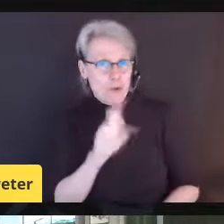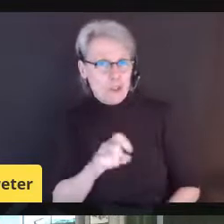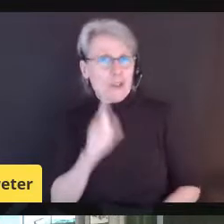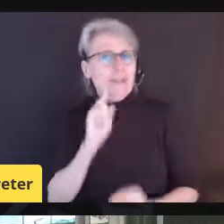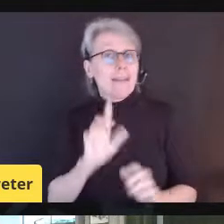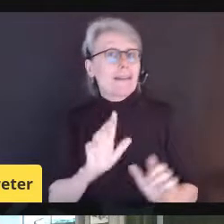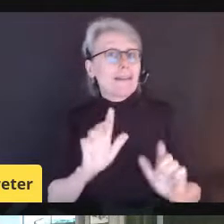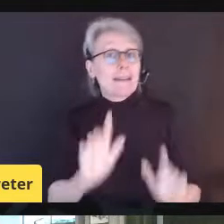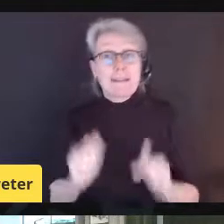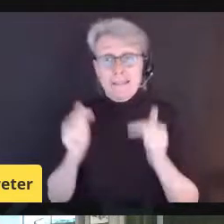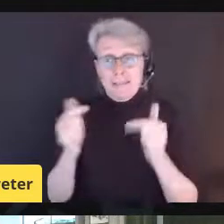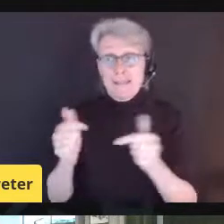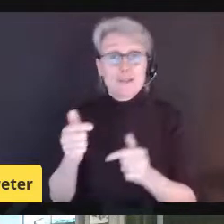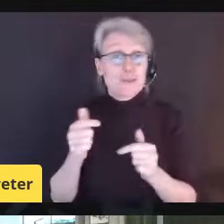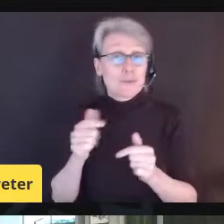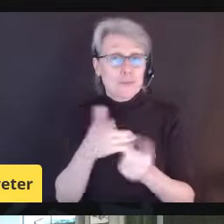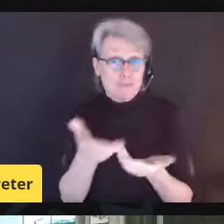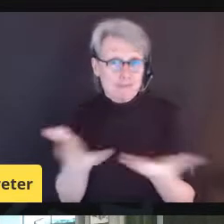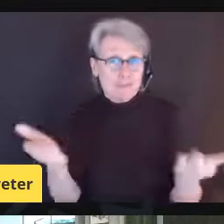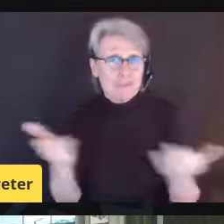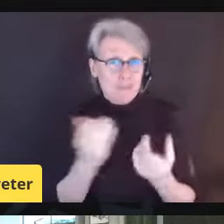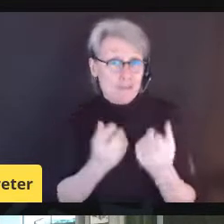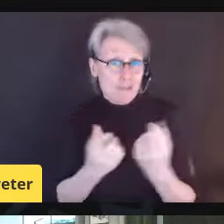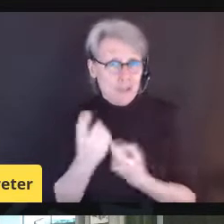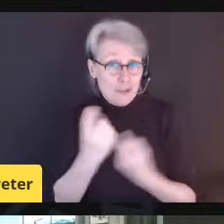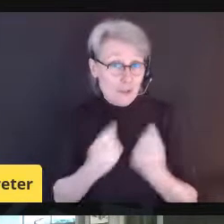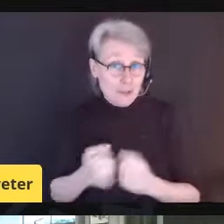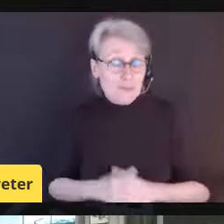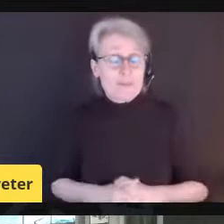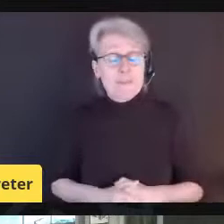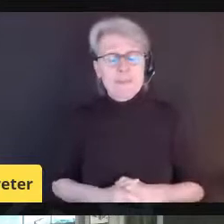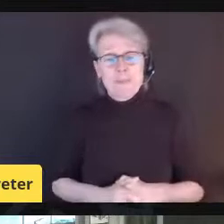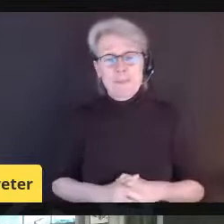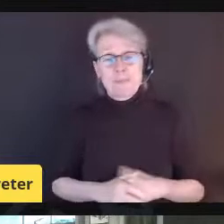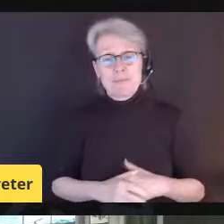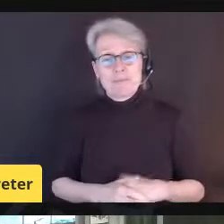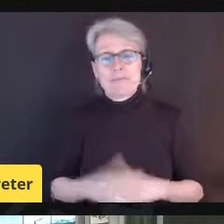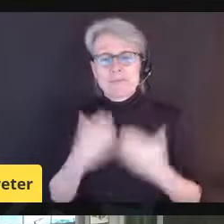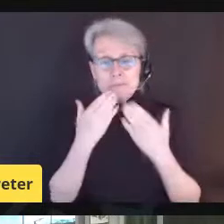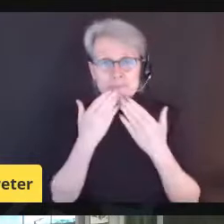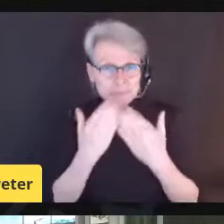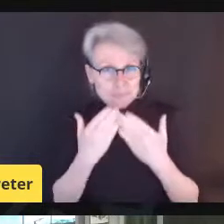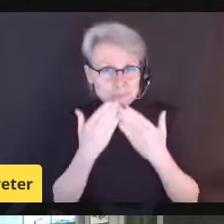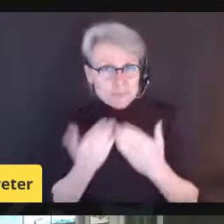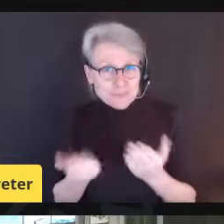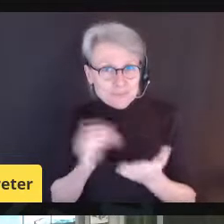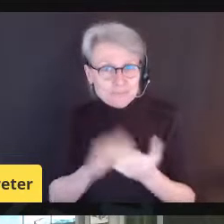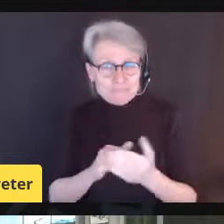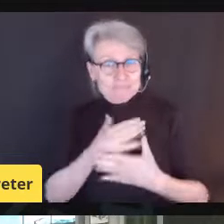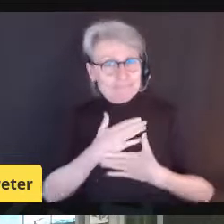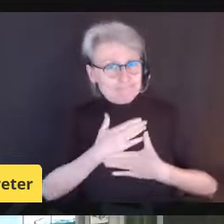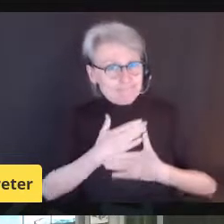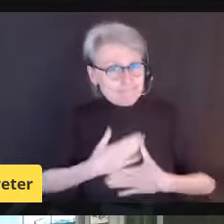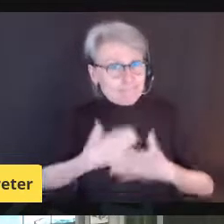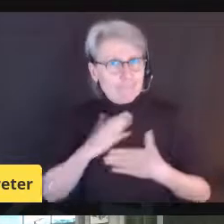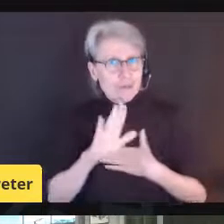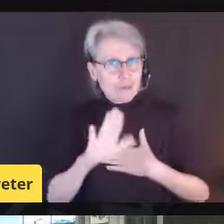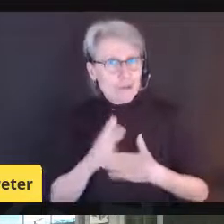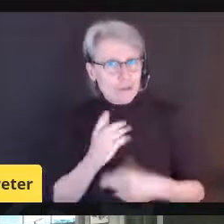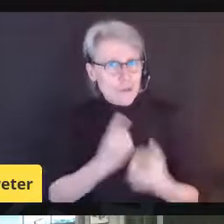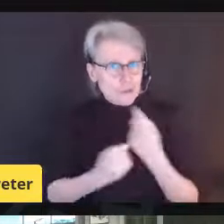to the comments from the audience. But thank you again. We are loving the questions. Keep them